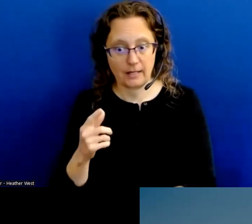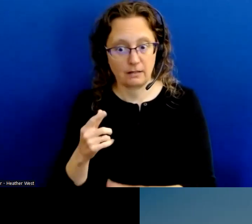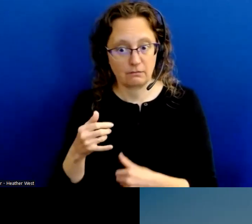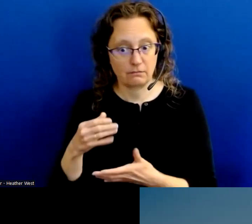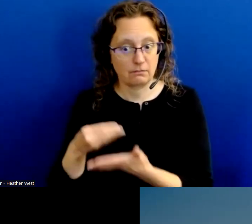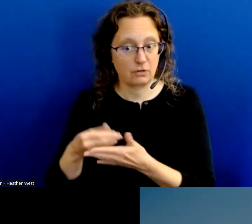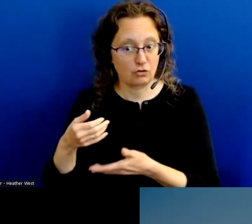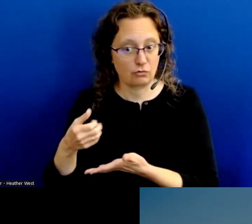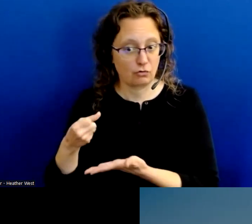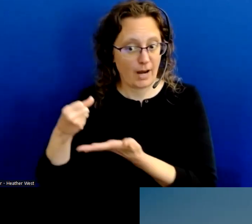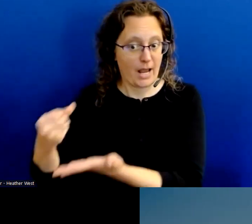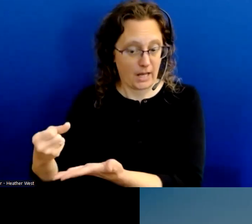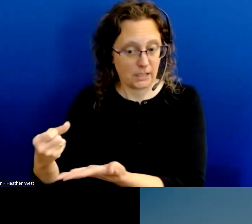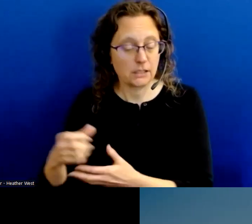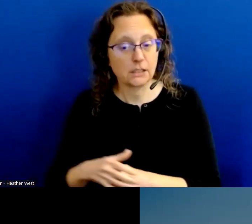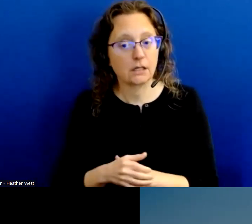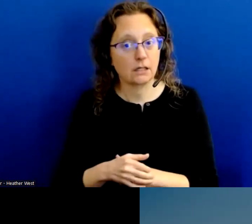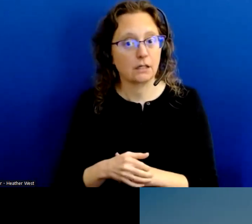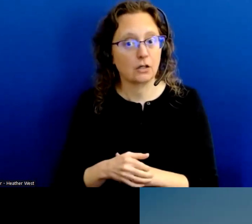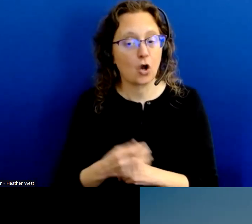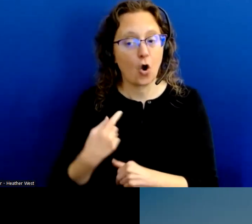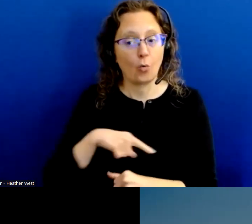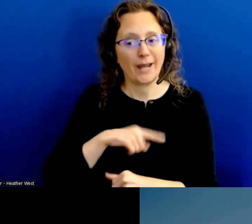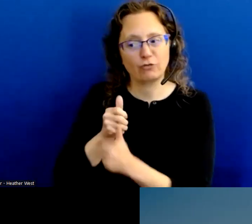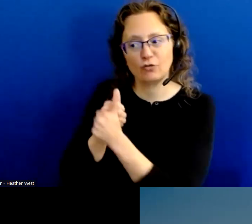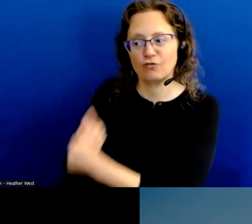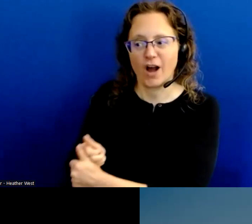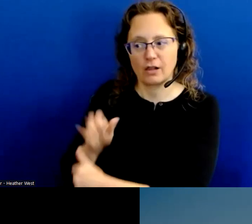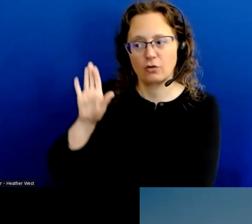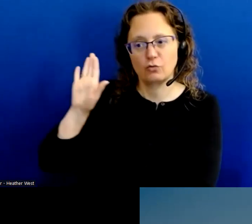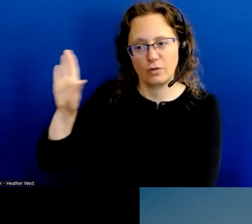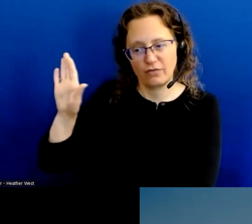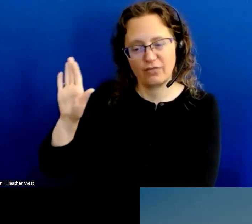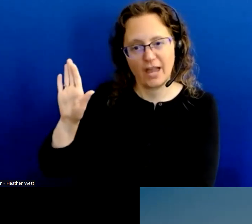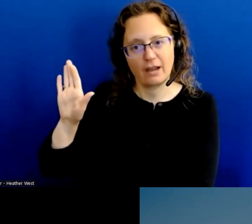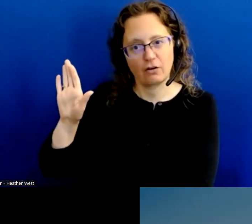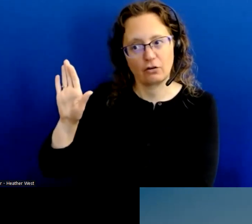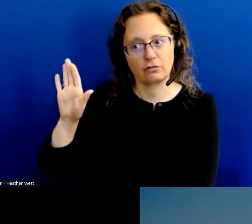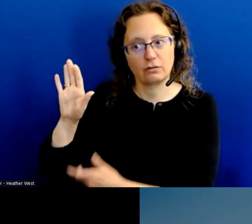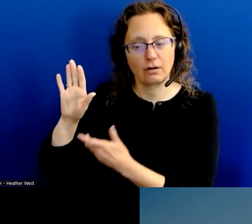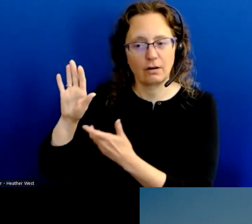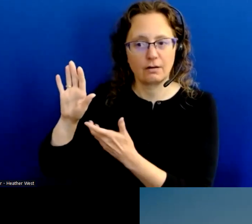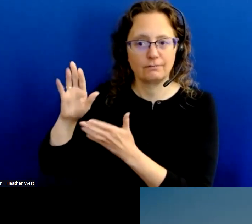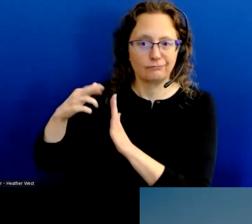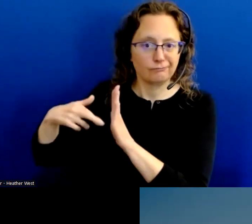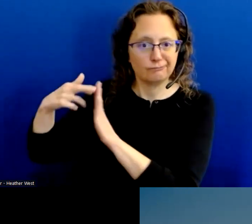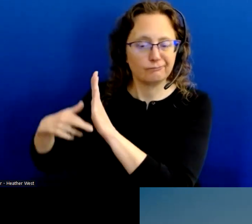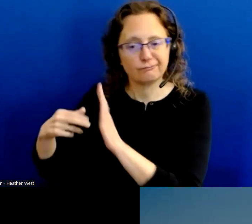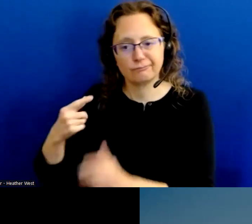know, we have to adhere to those larger program guidelines. And